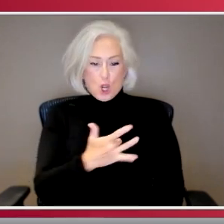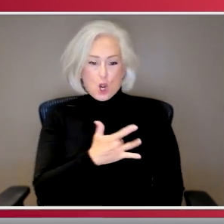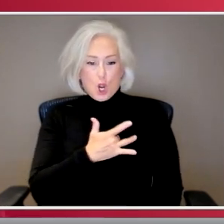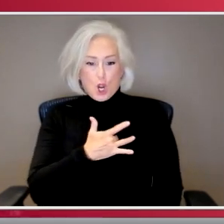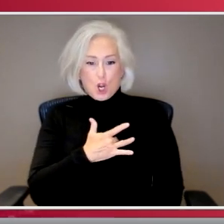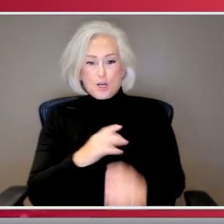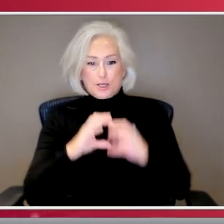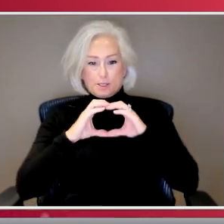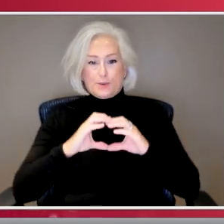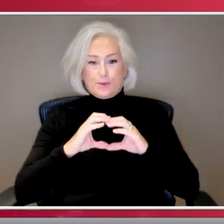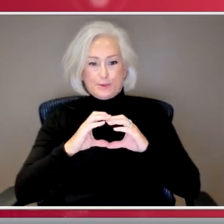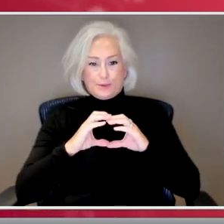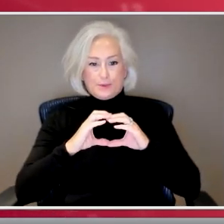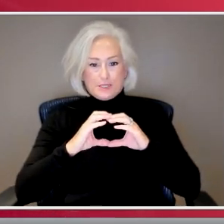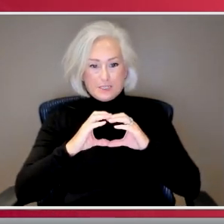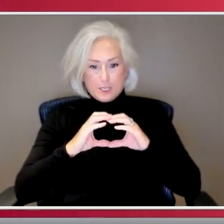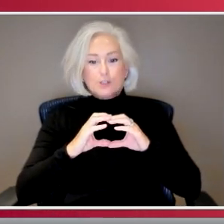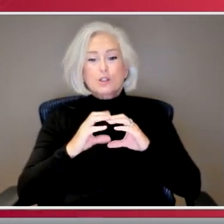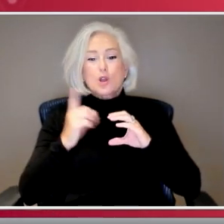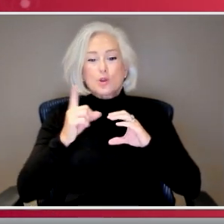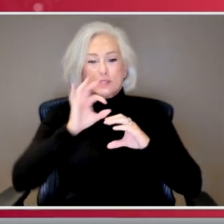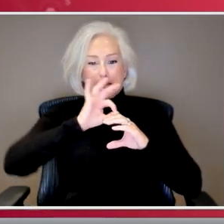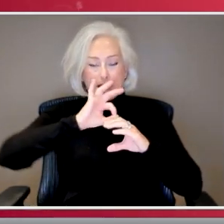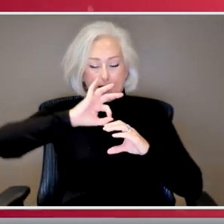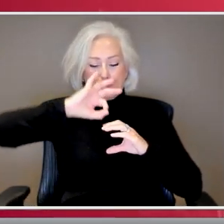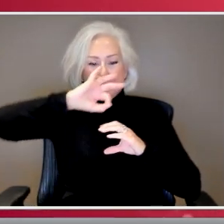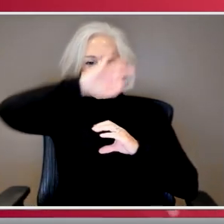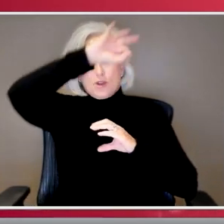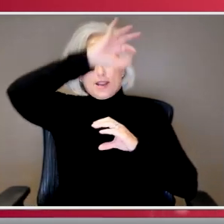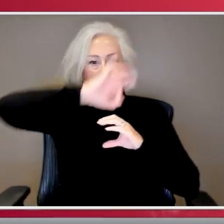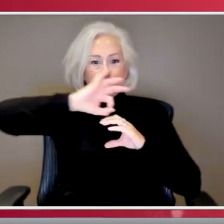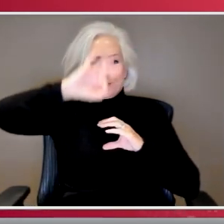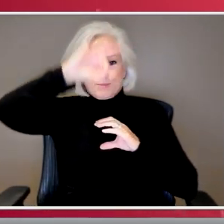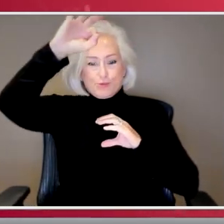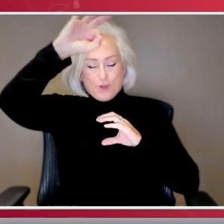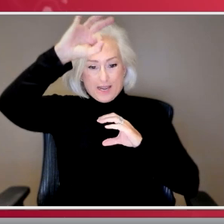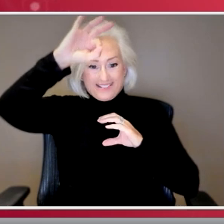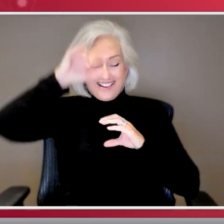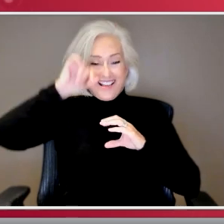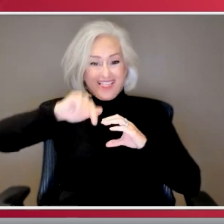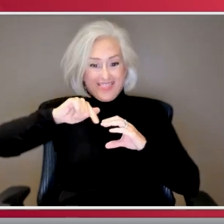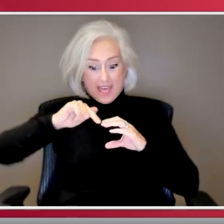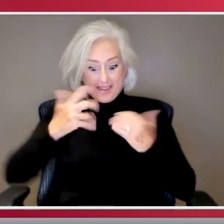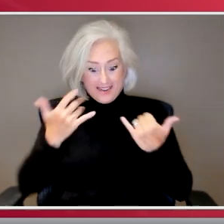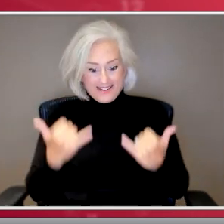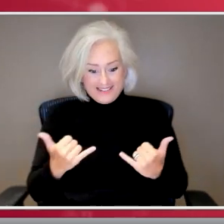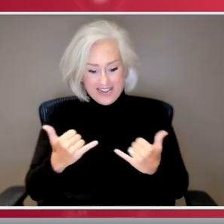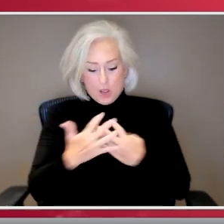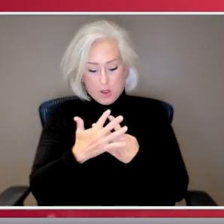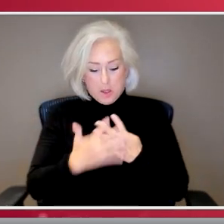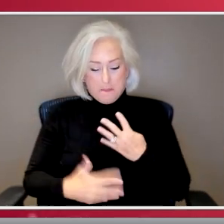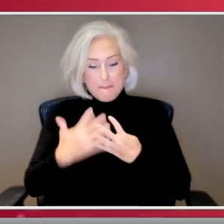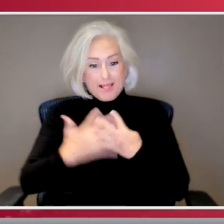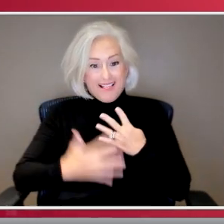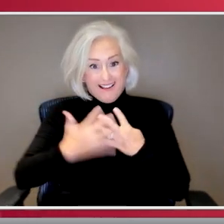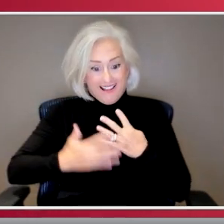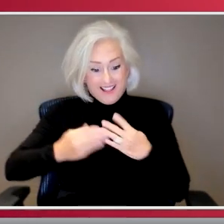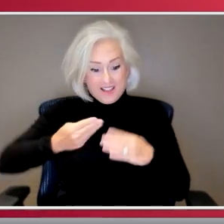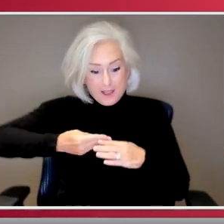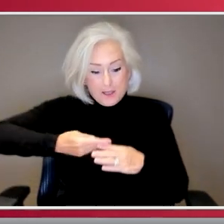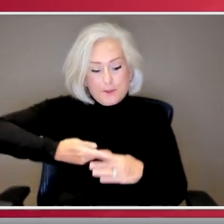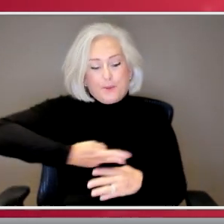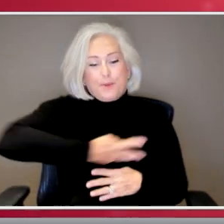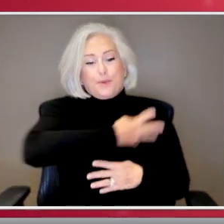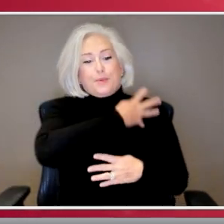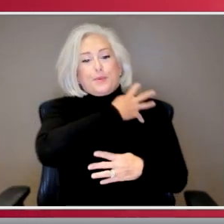branches multiple times. And so that limb is now taking blood up to the left carotid artery, the right carotid artery,